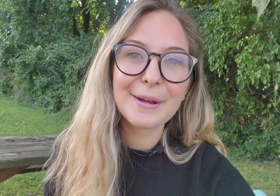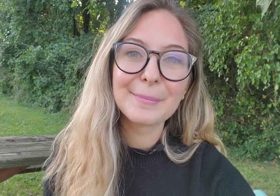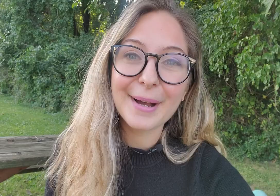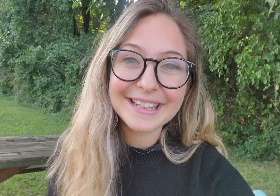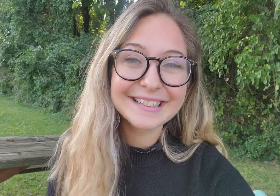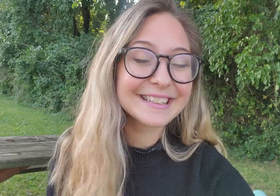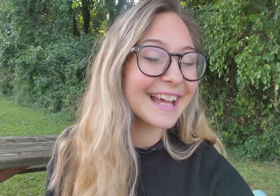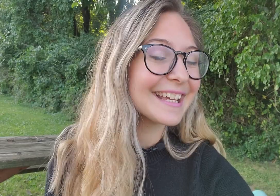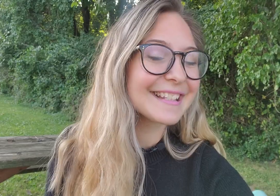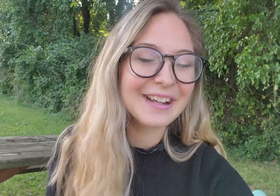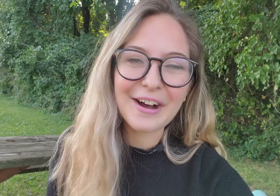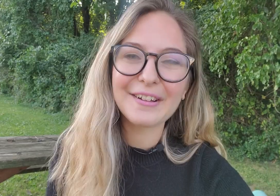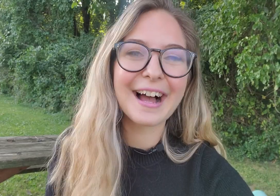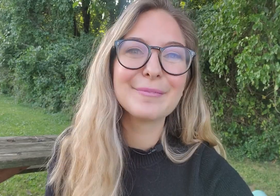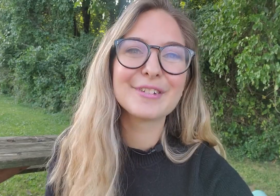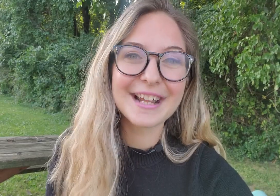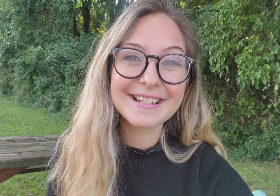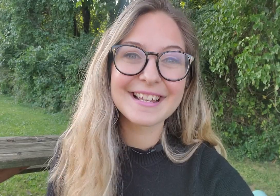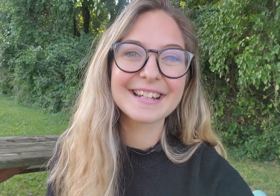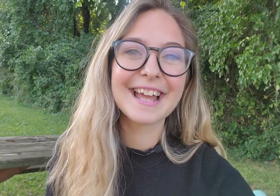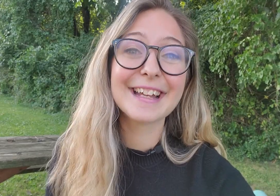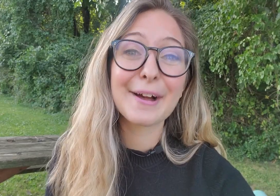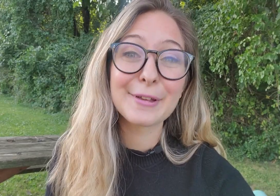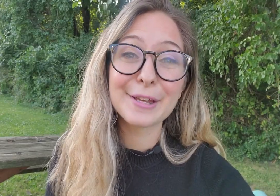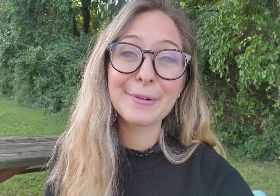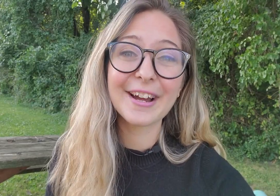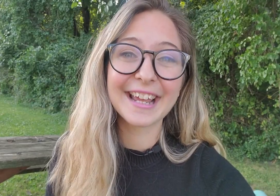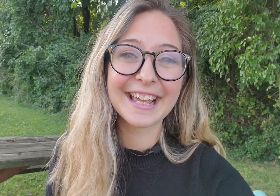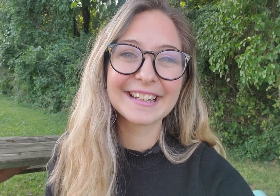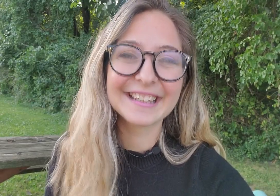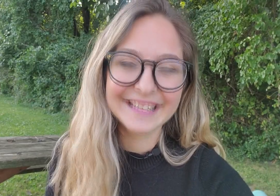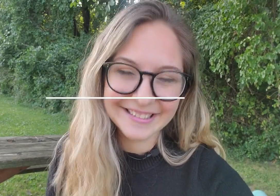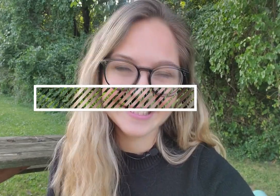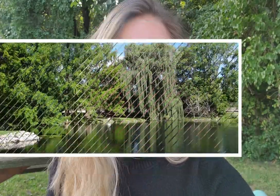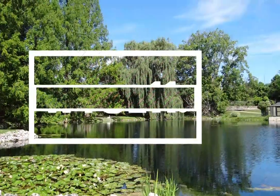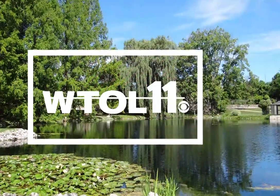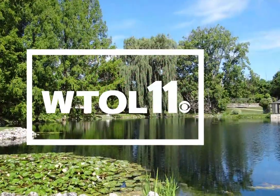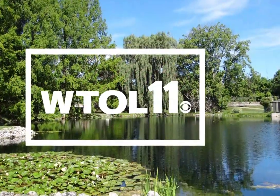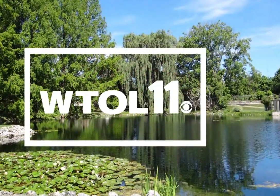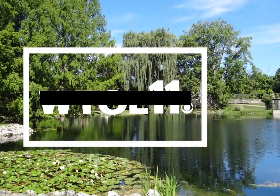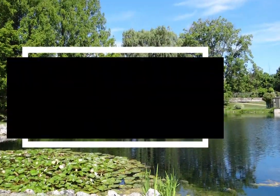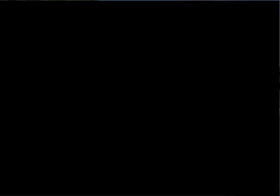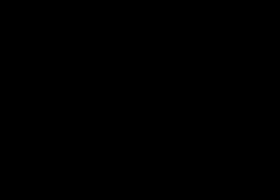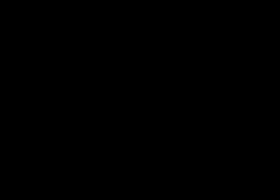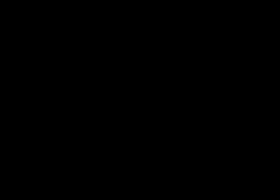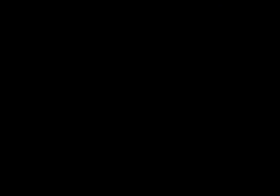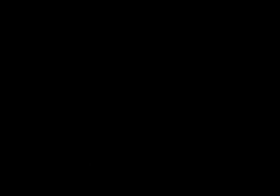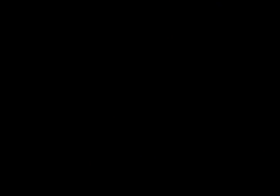here. But that is all. I'm Jensen, and now you are in the loop.